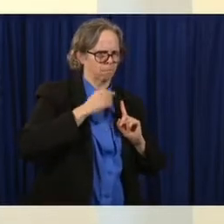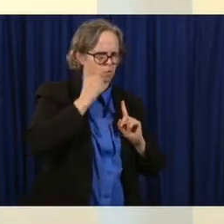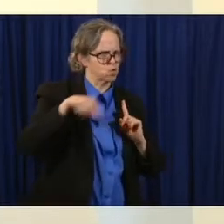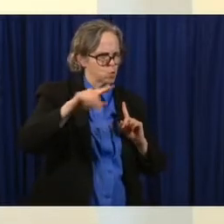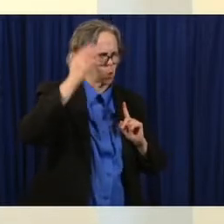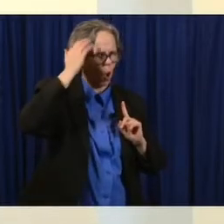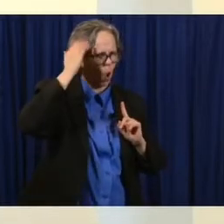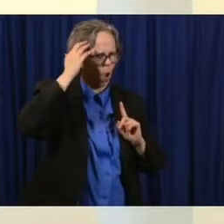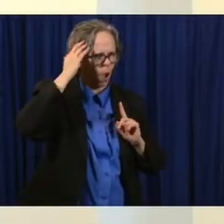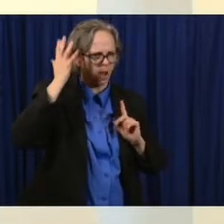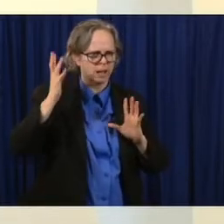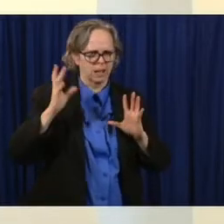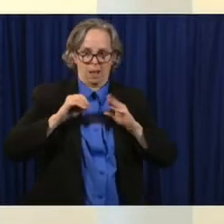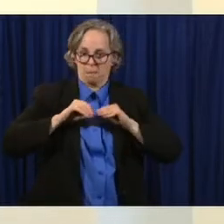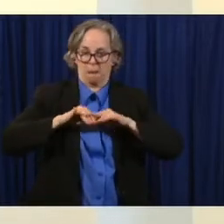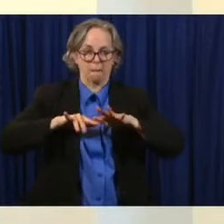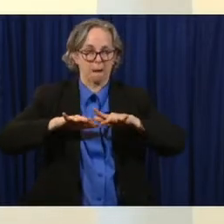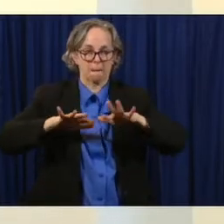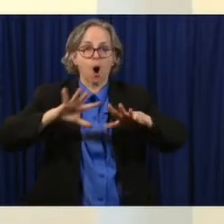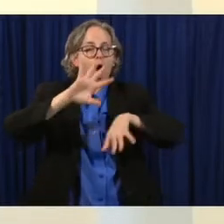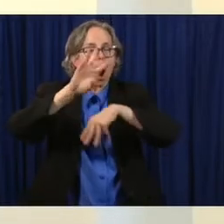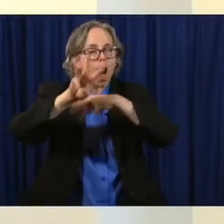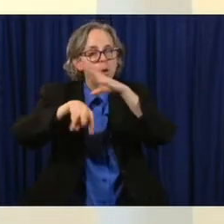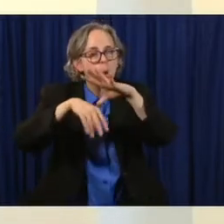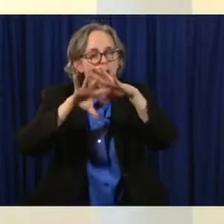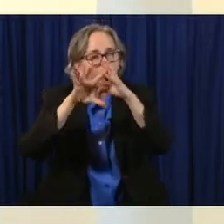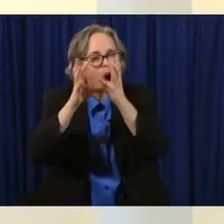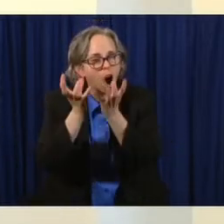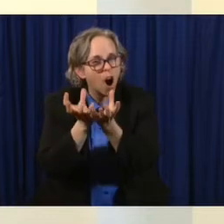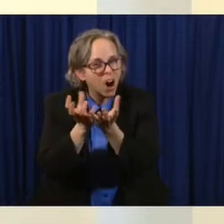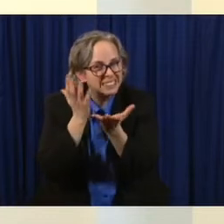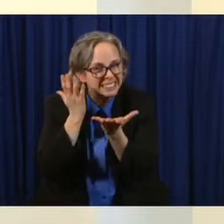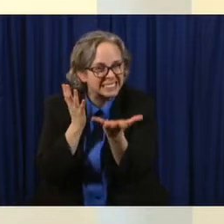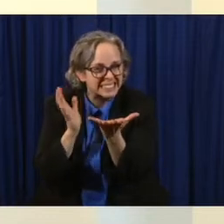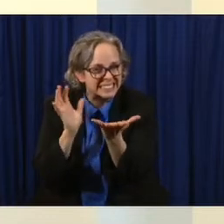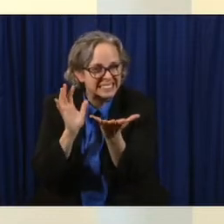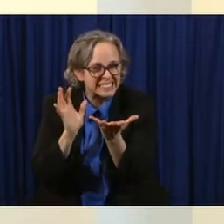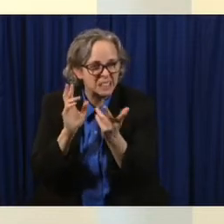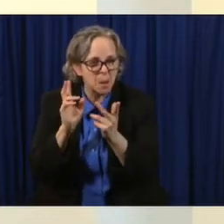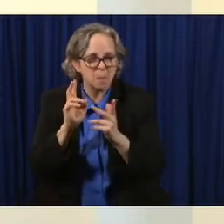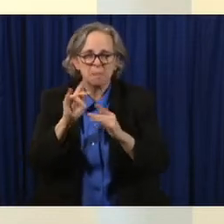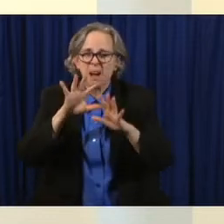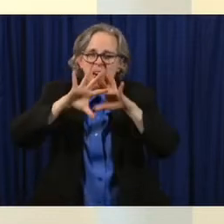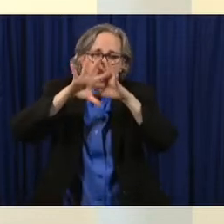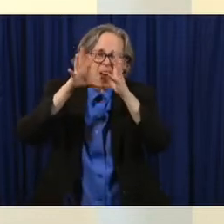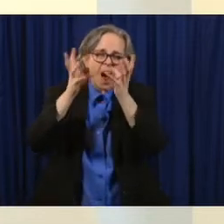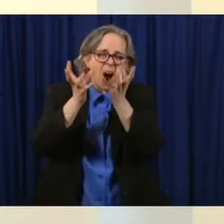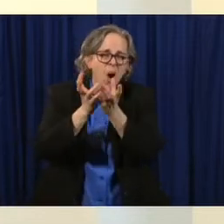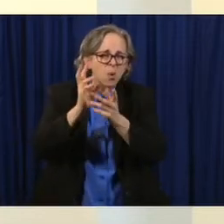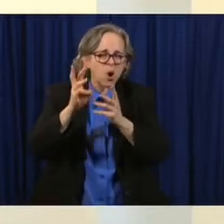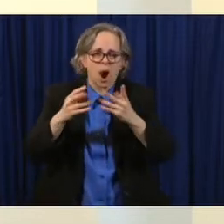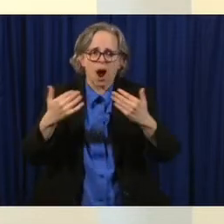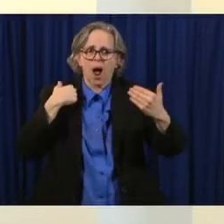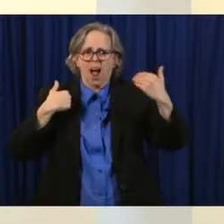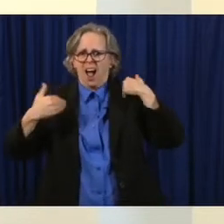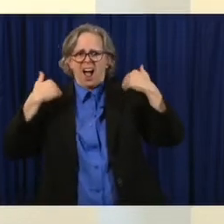viral all over the world. It's been requested by people all over the world. States are starting to use it to show, again, the